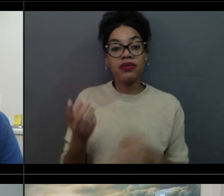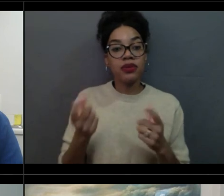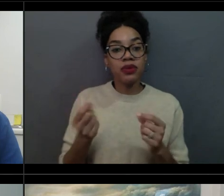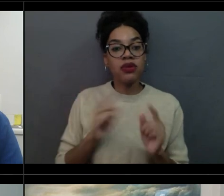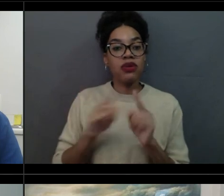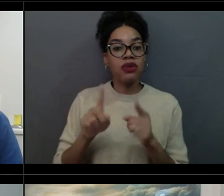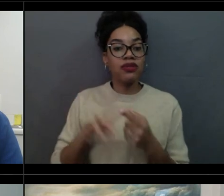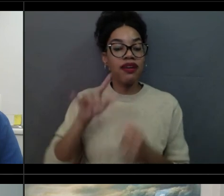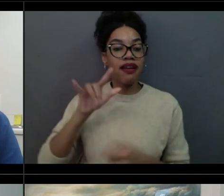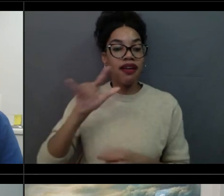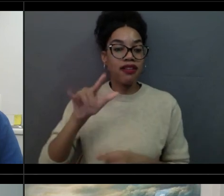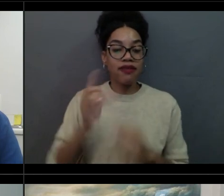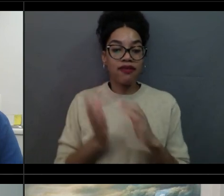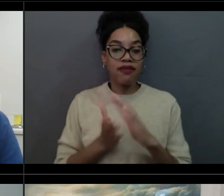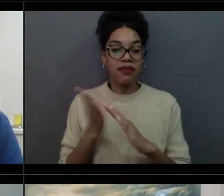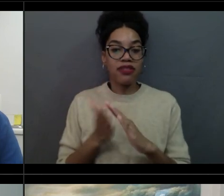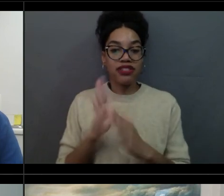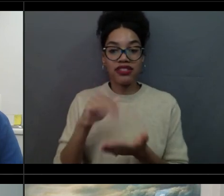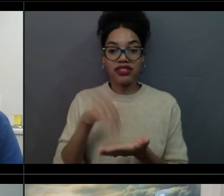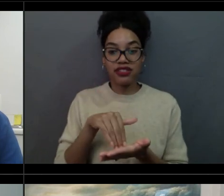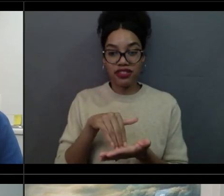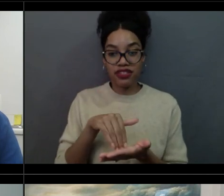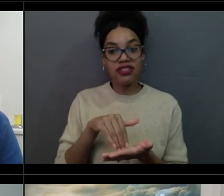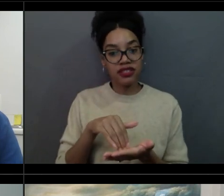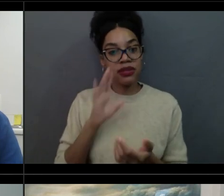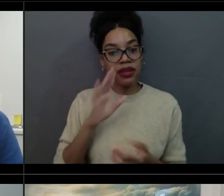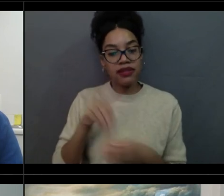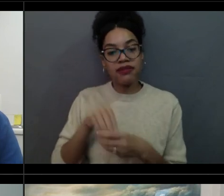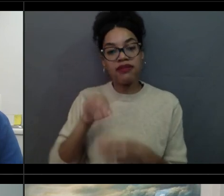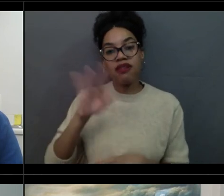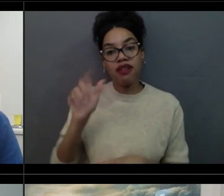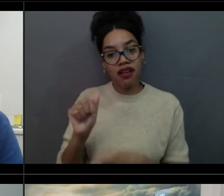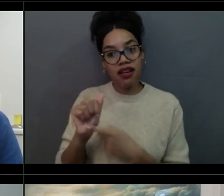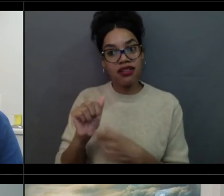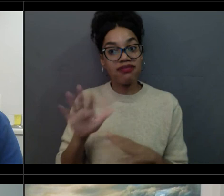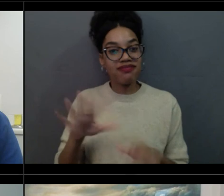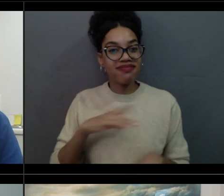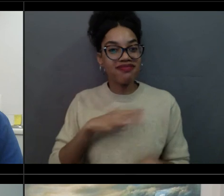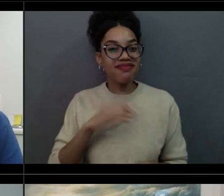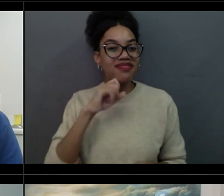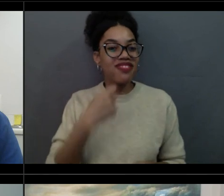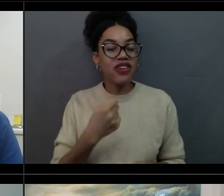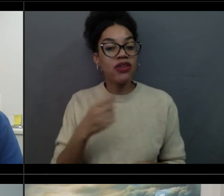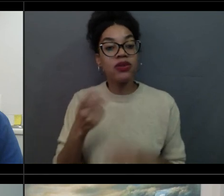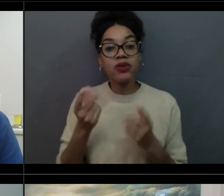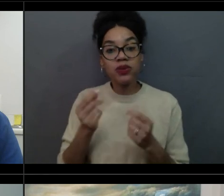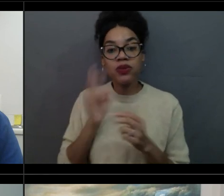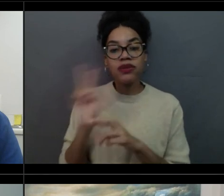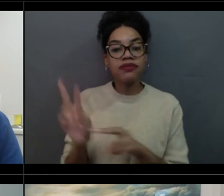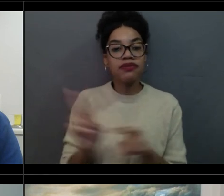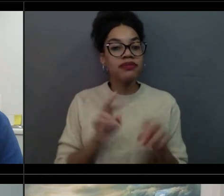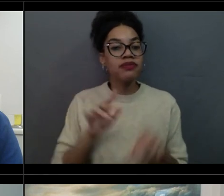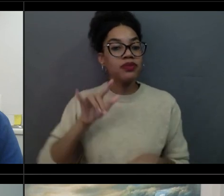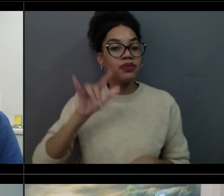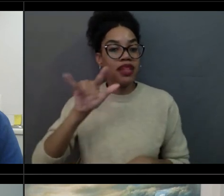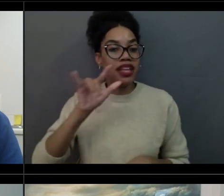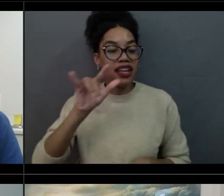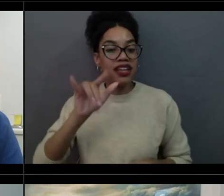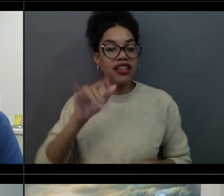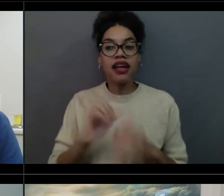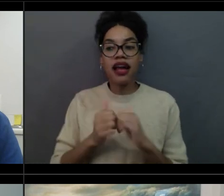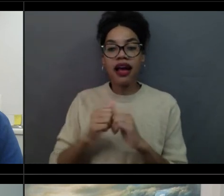Aircraft Operations Center. And that in Florida is going to be really neat. We'll be touring some of the NOAA planes and we'll be seeing the